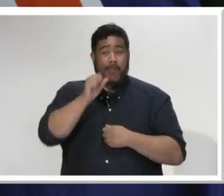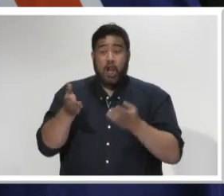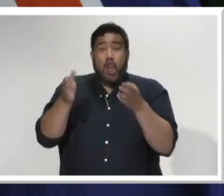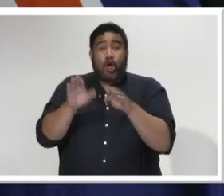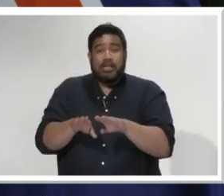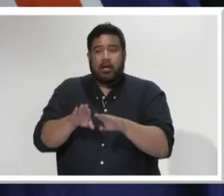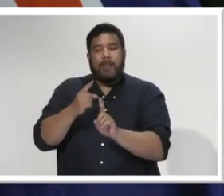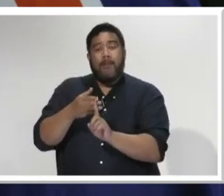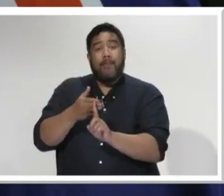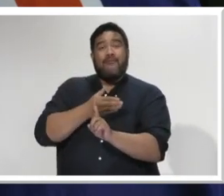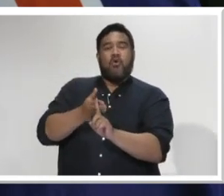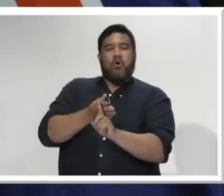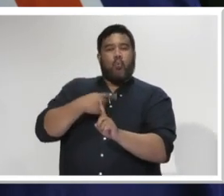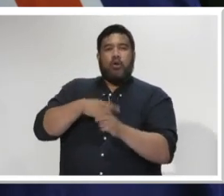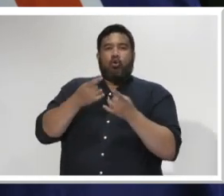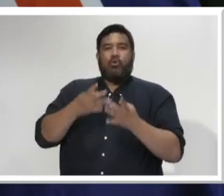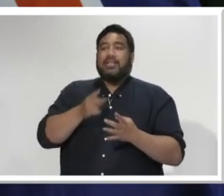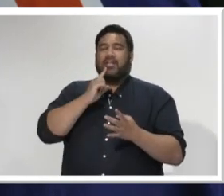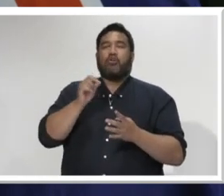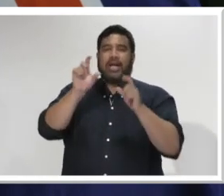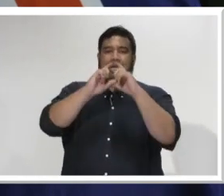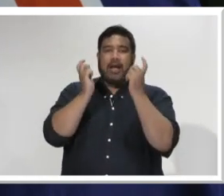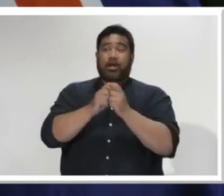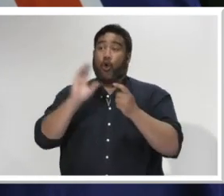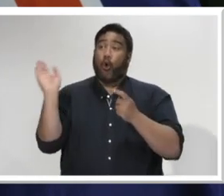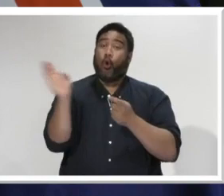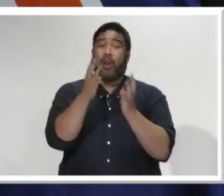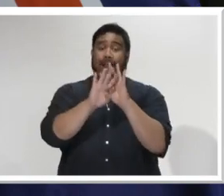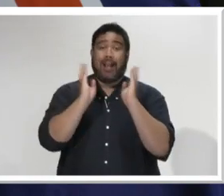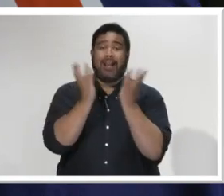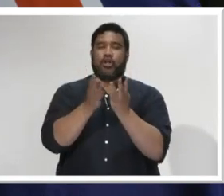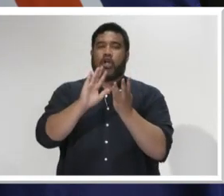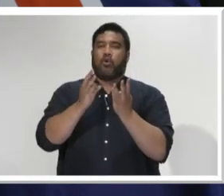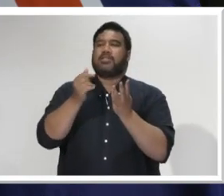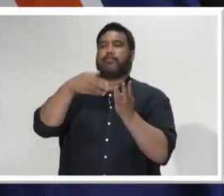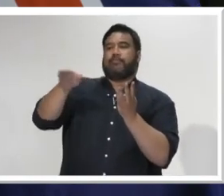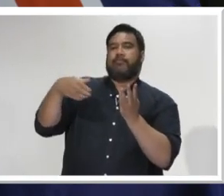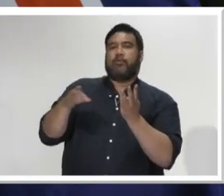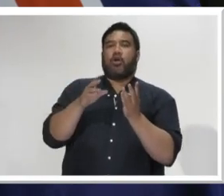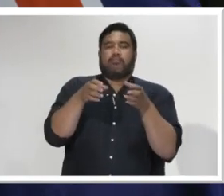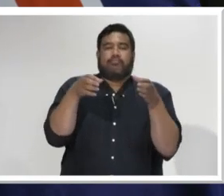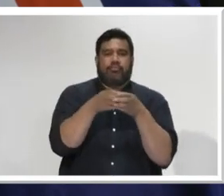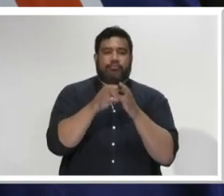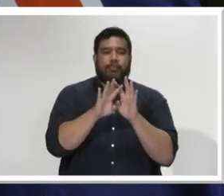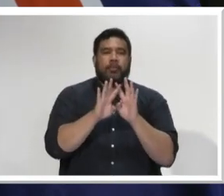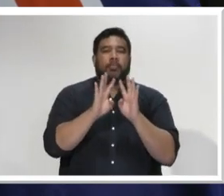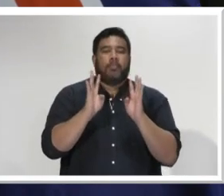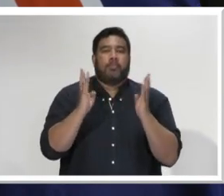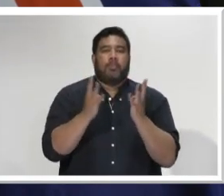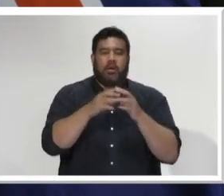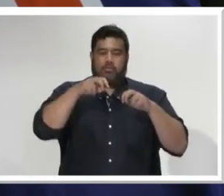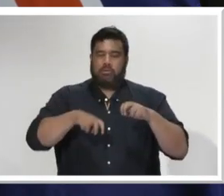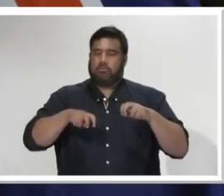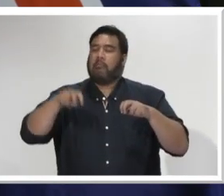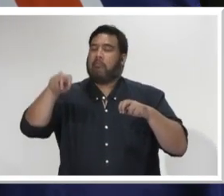having a smaller number present and others who were at a distance so that we could maintain social distancing. So those are the kinds of tactics